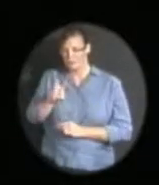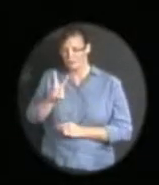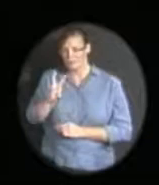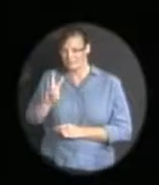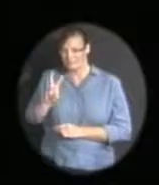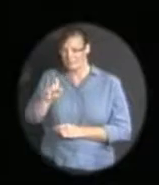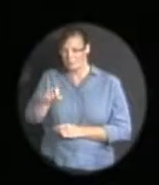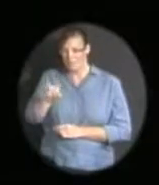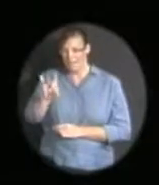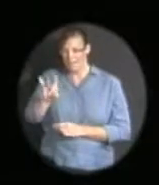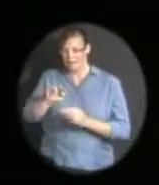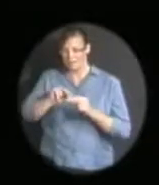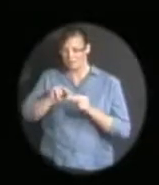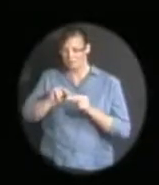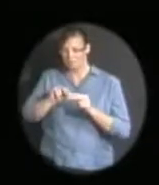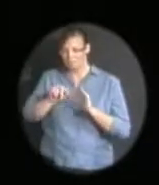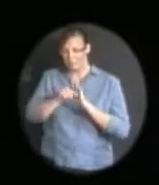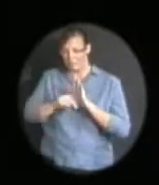of $600,000.